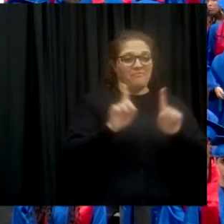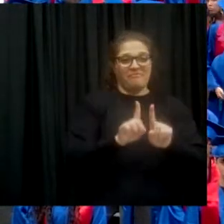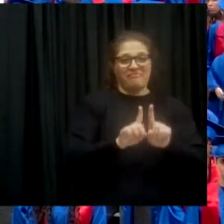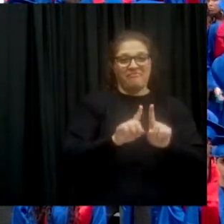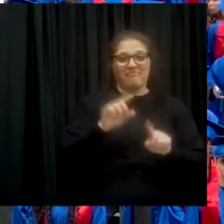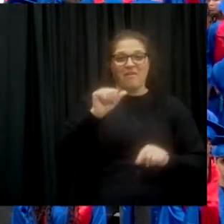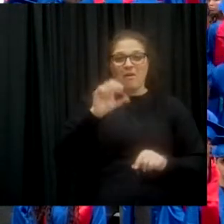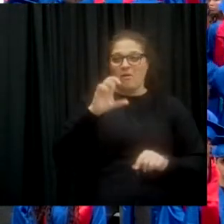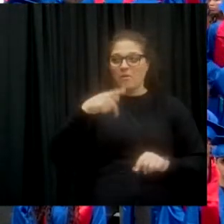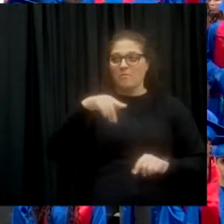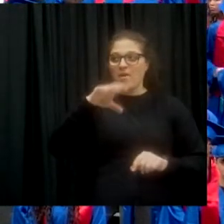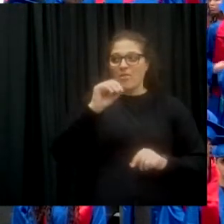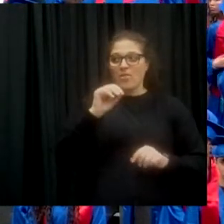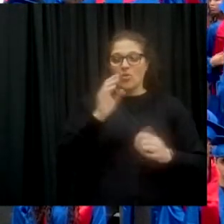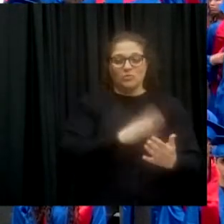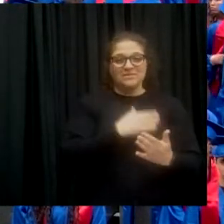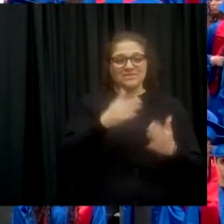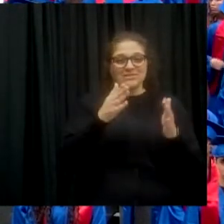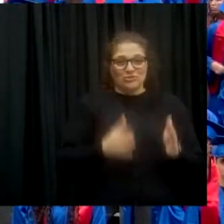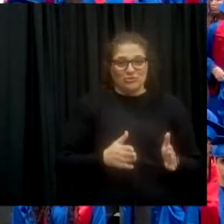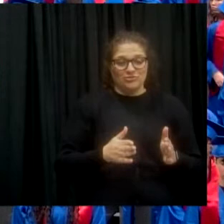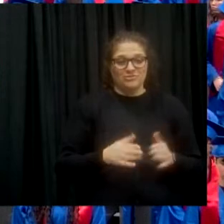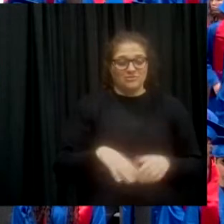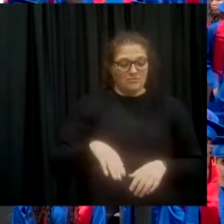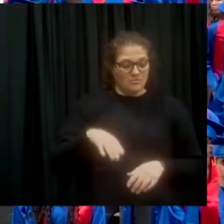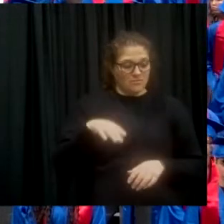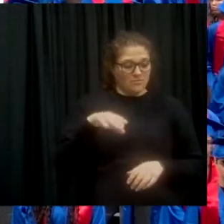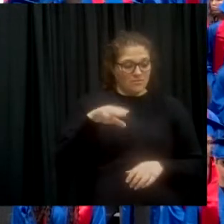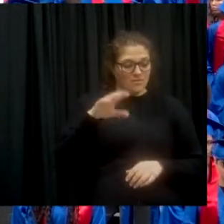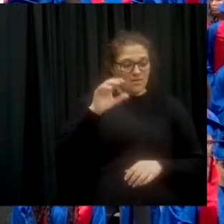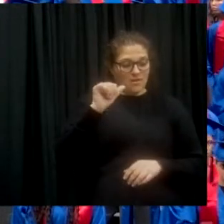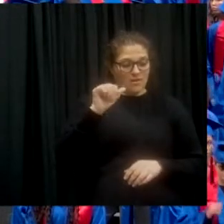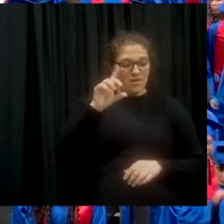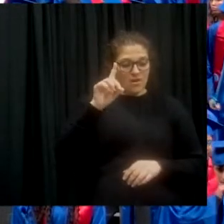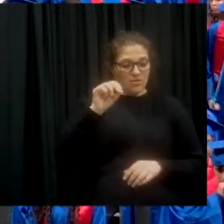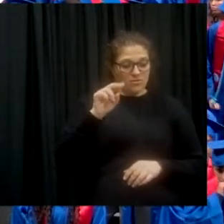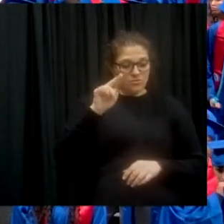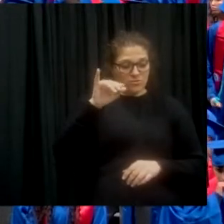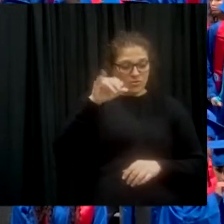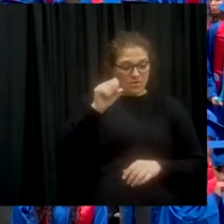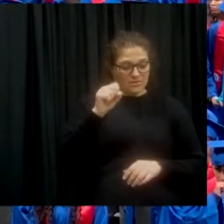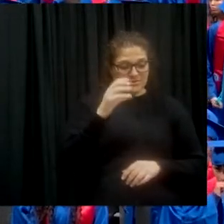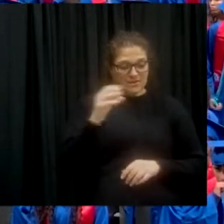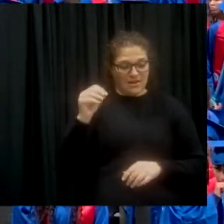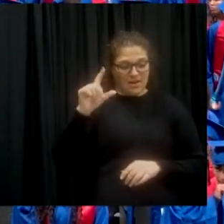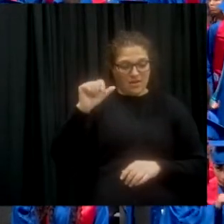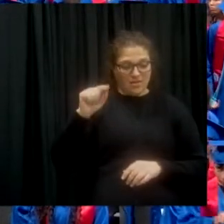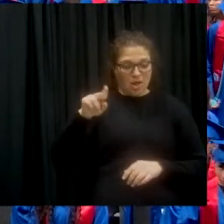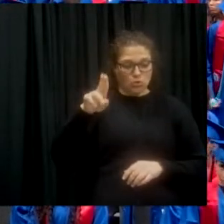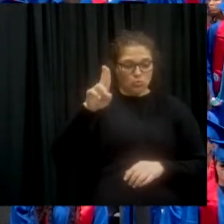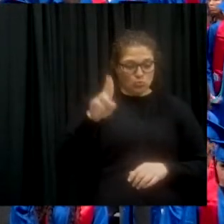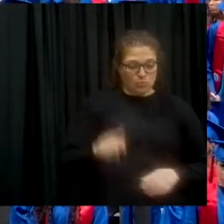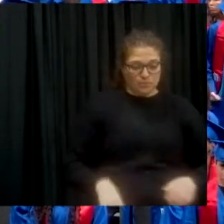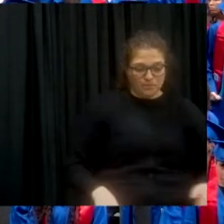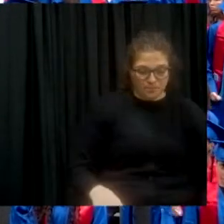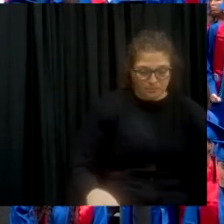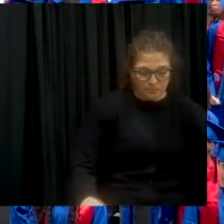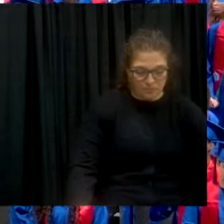Our acapella singers will be Adonis and Latu.